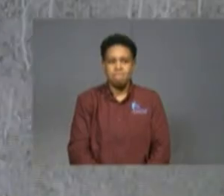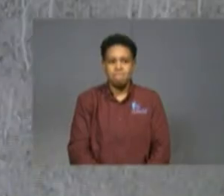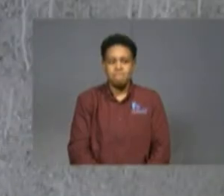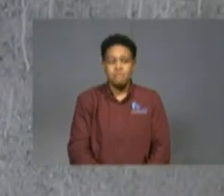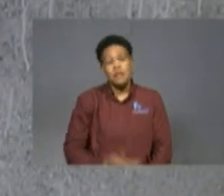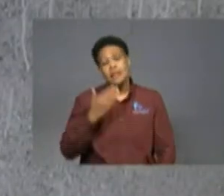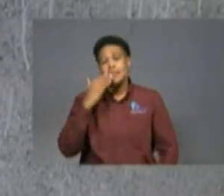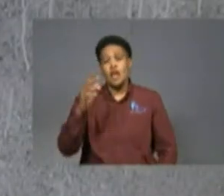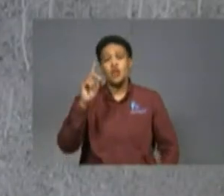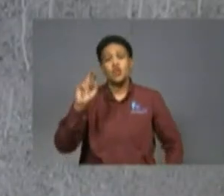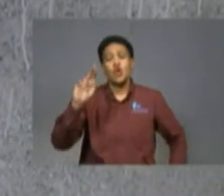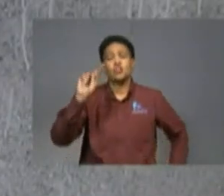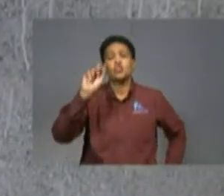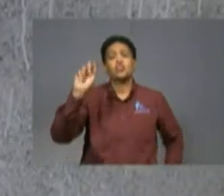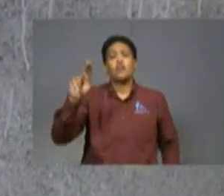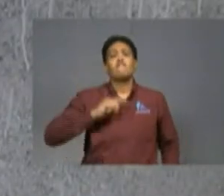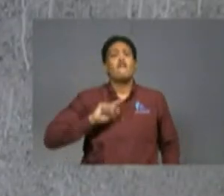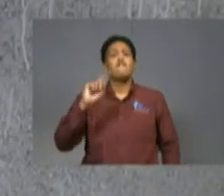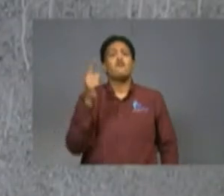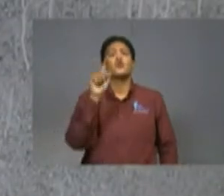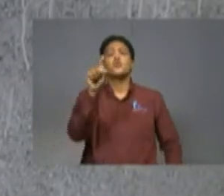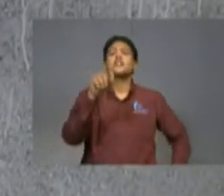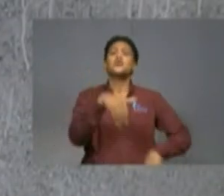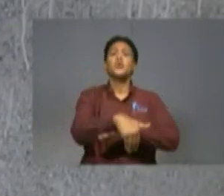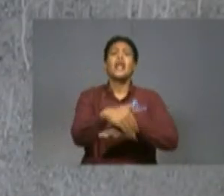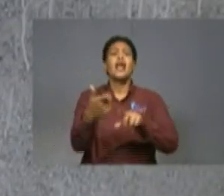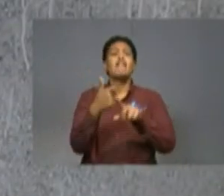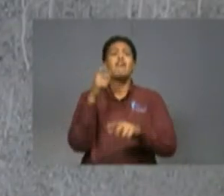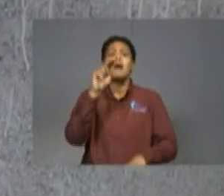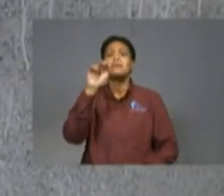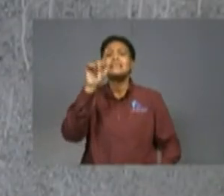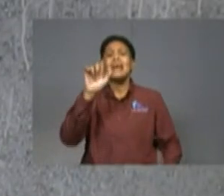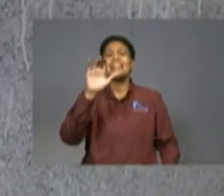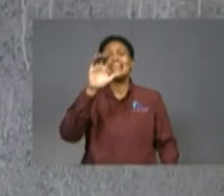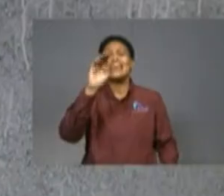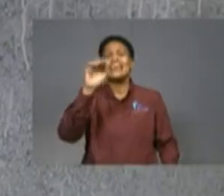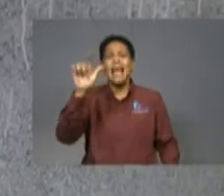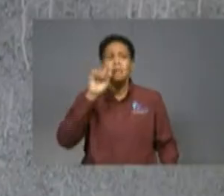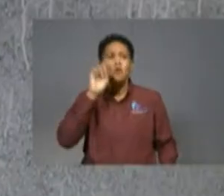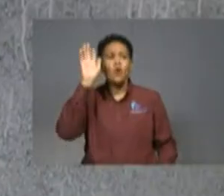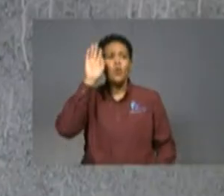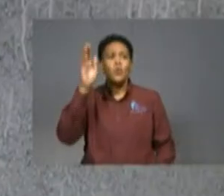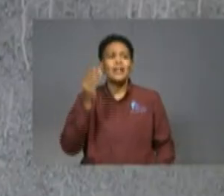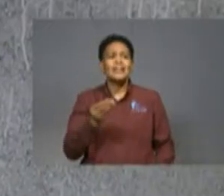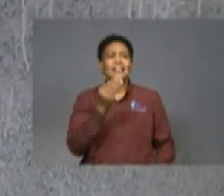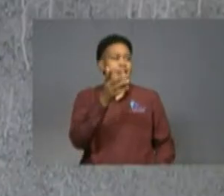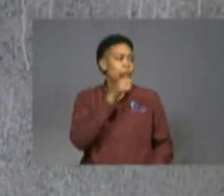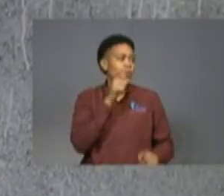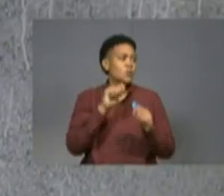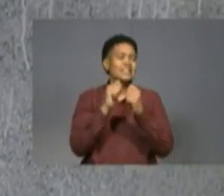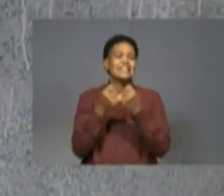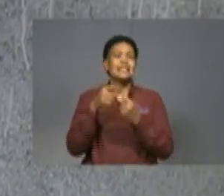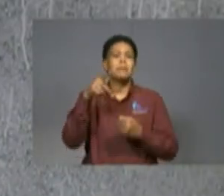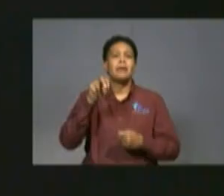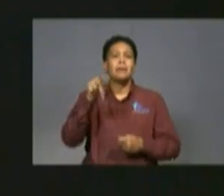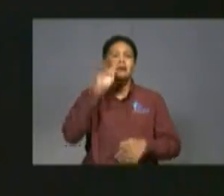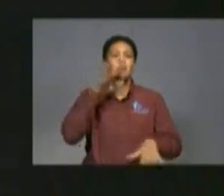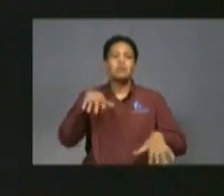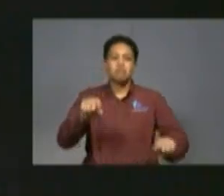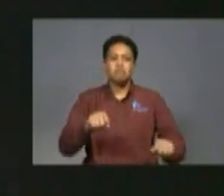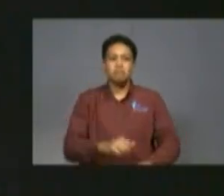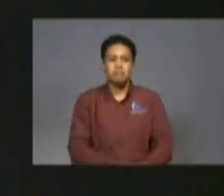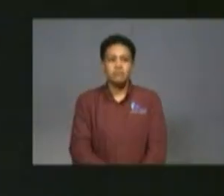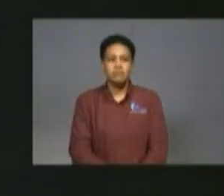Thank you, Dr. Tufton. Now, our first question tonight comes from Natalie Campbell, and it will be directed to Team PNP. Good